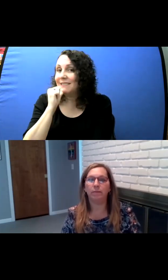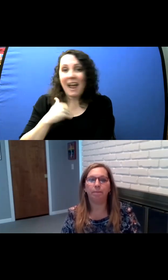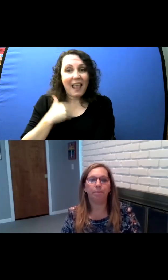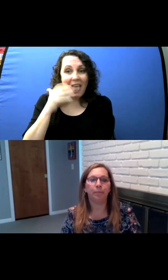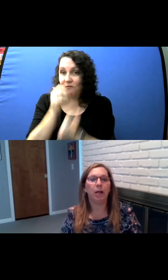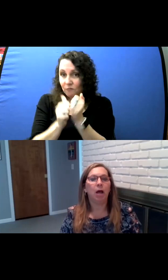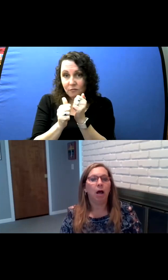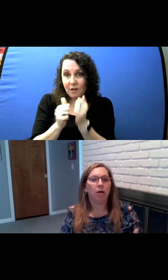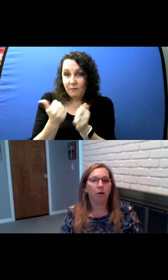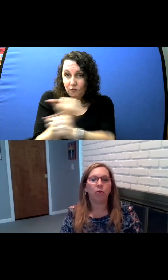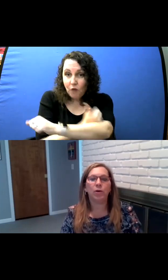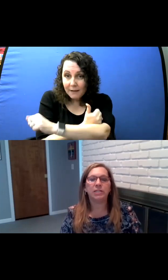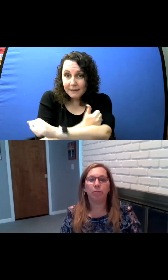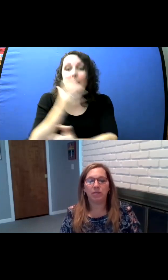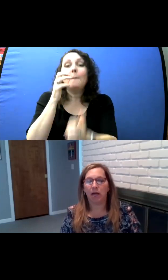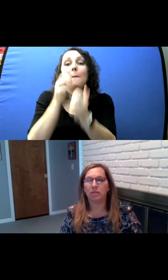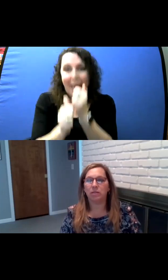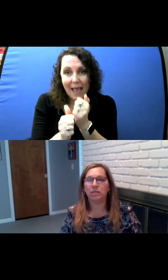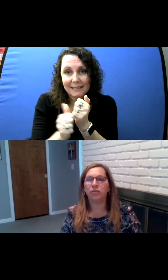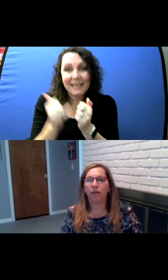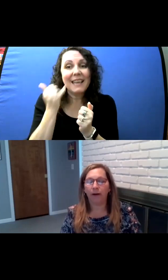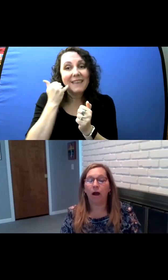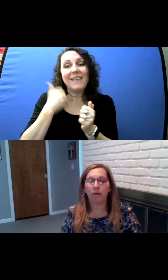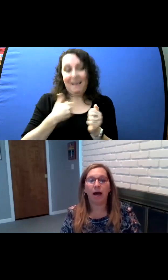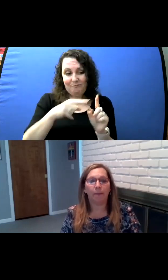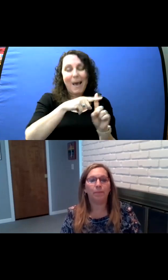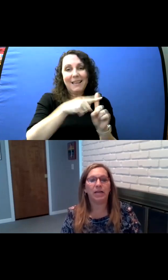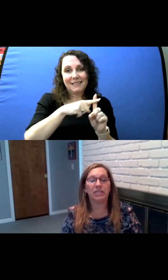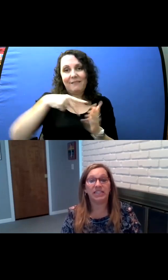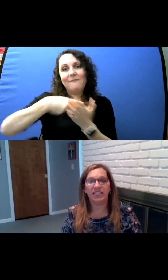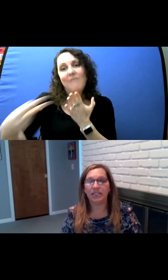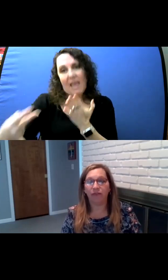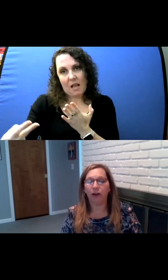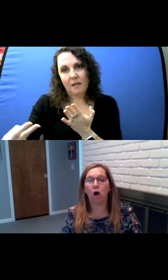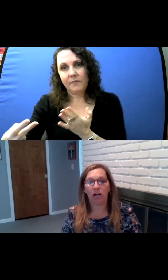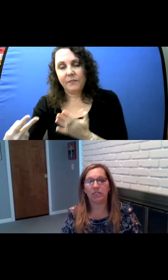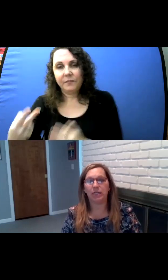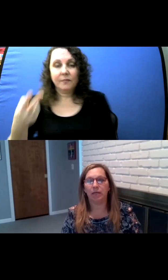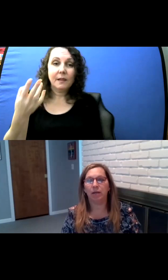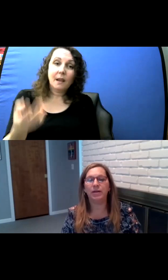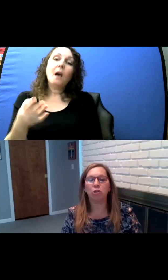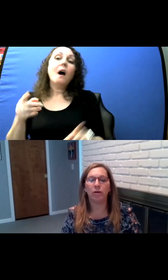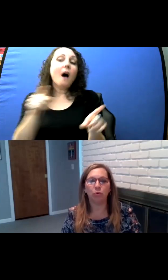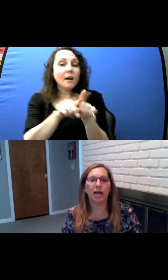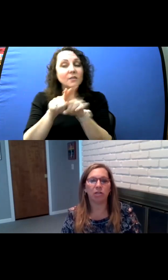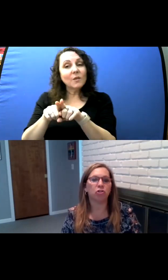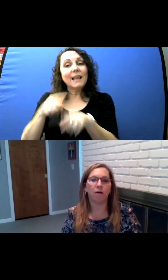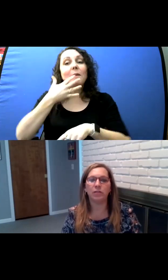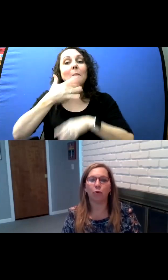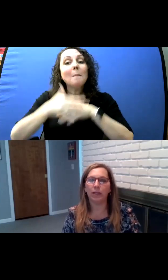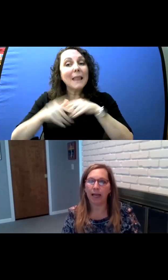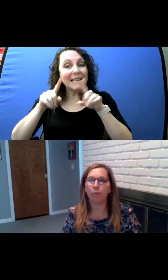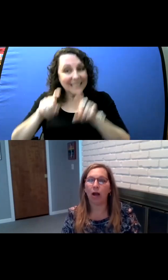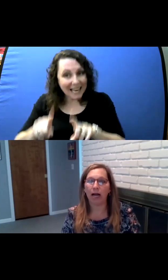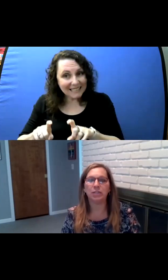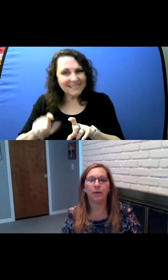fail. Another one is a blood test. This is very uncommon because it's very costly. It means going to a doctor's